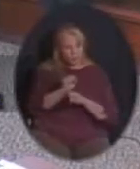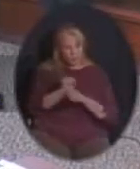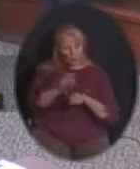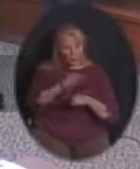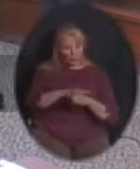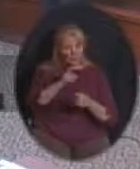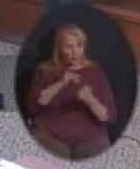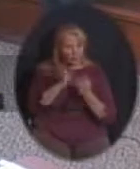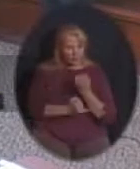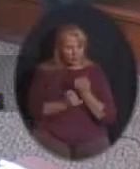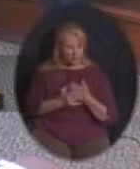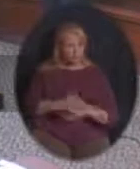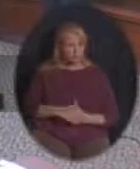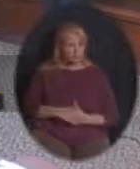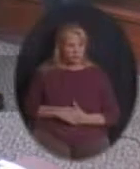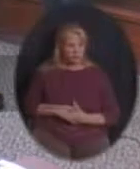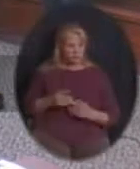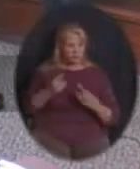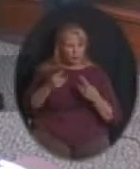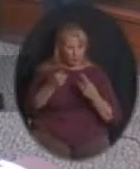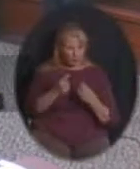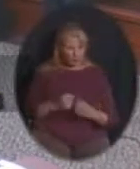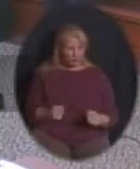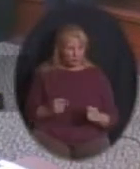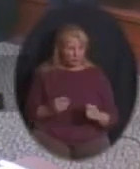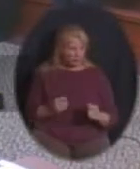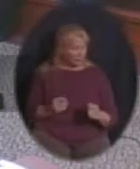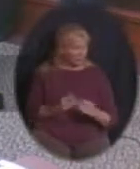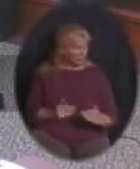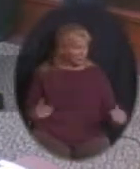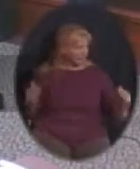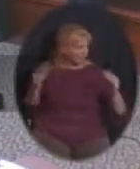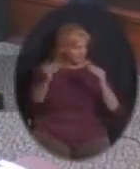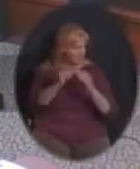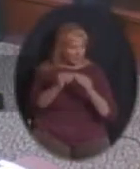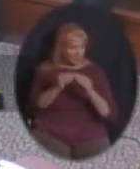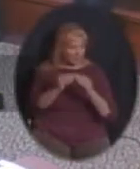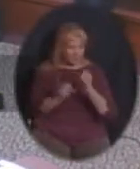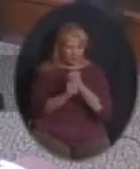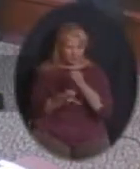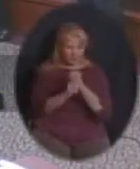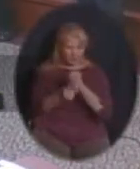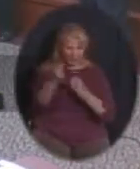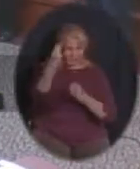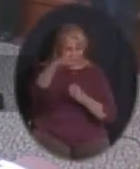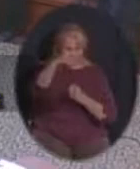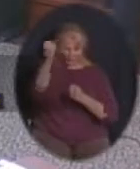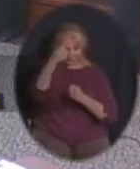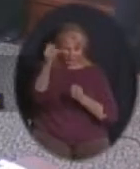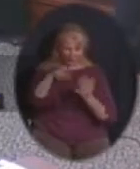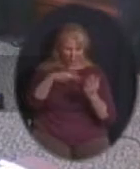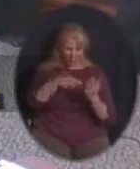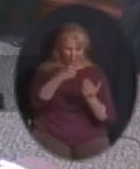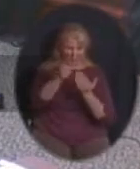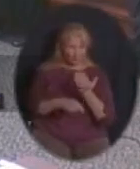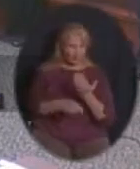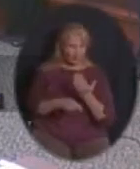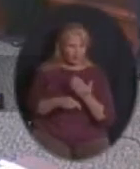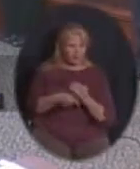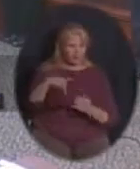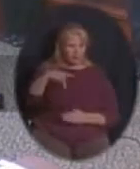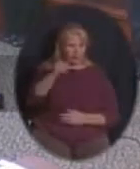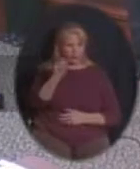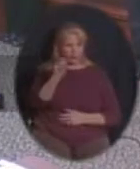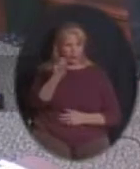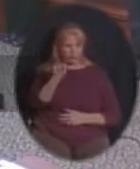called, we're trying to maximize the publicity for the public library summer reading program, Paws, Claws, Scales, and Tails.